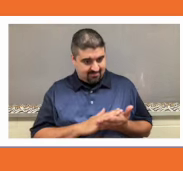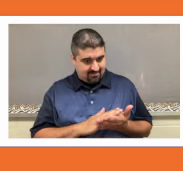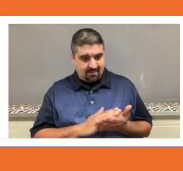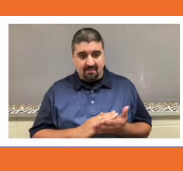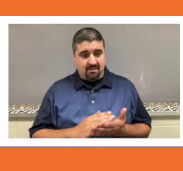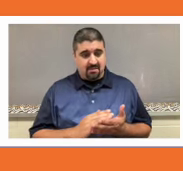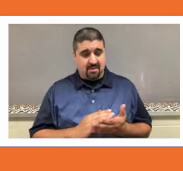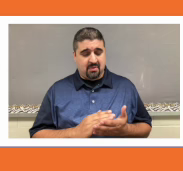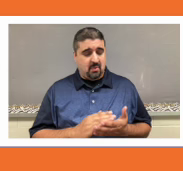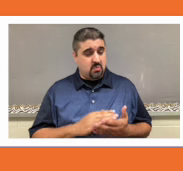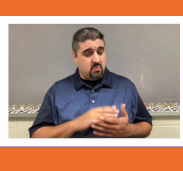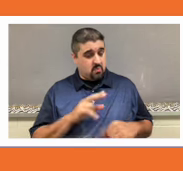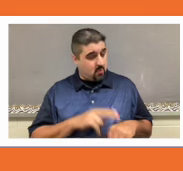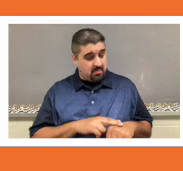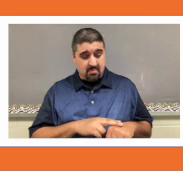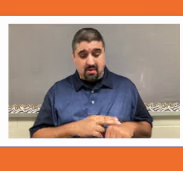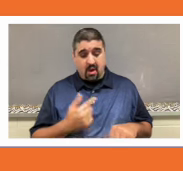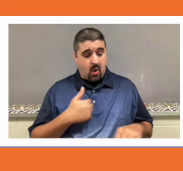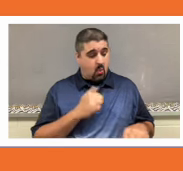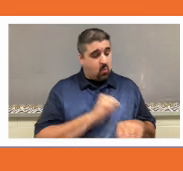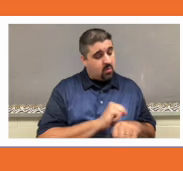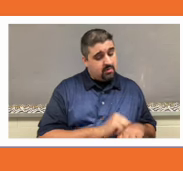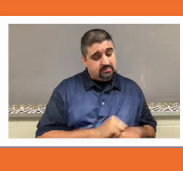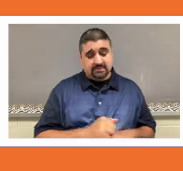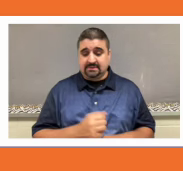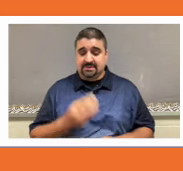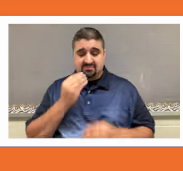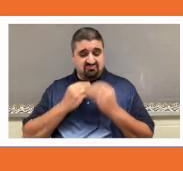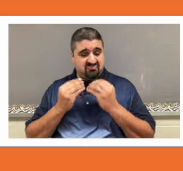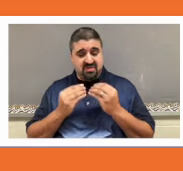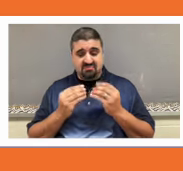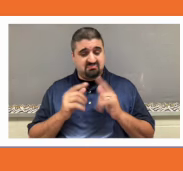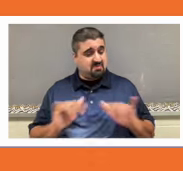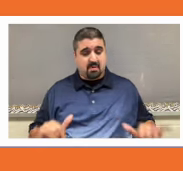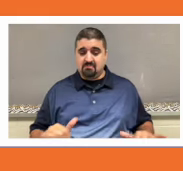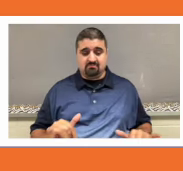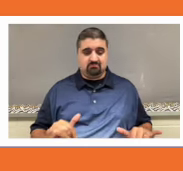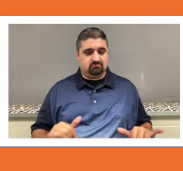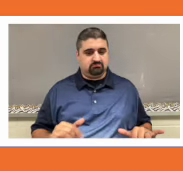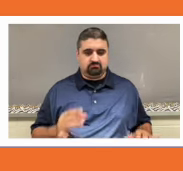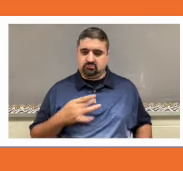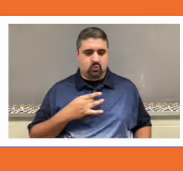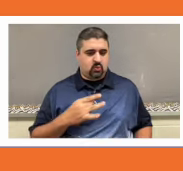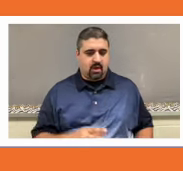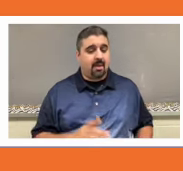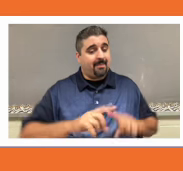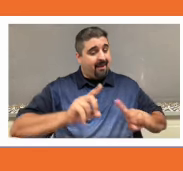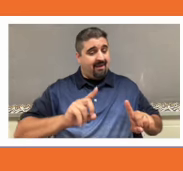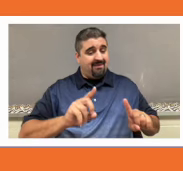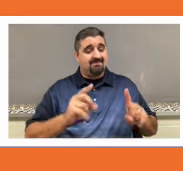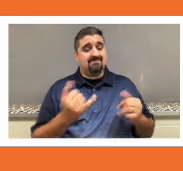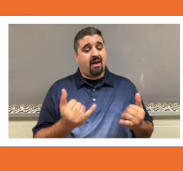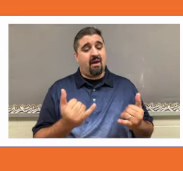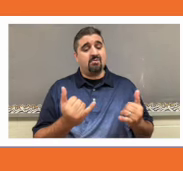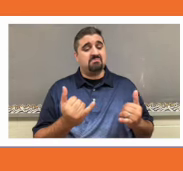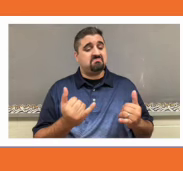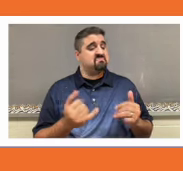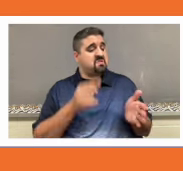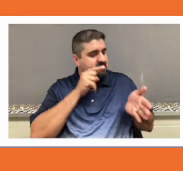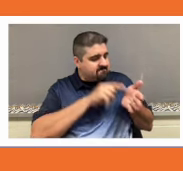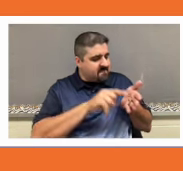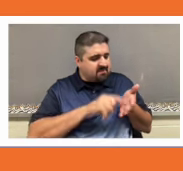said. Are there any pancakes left? I hate to eat on the